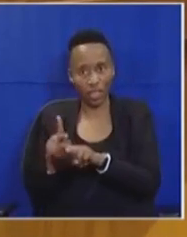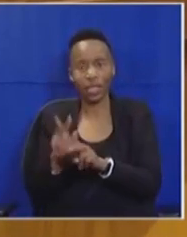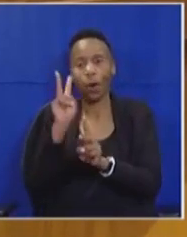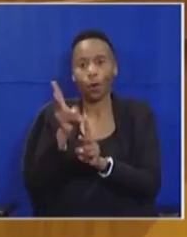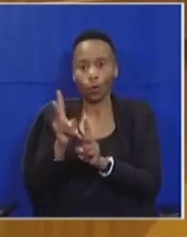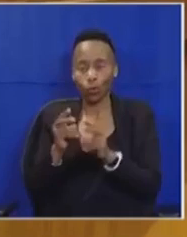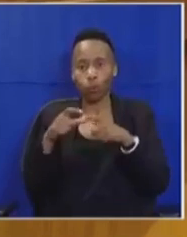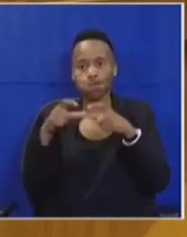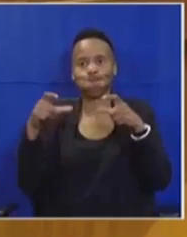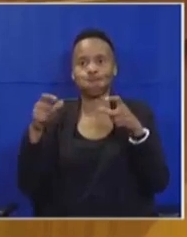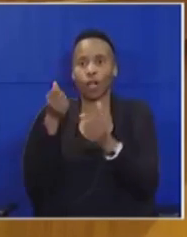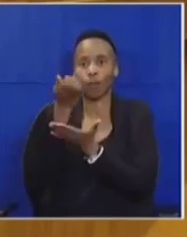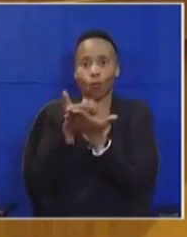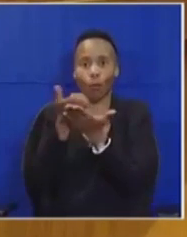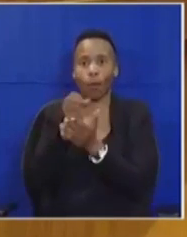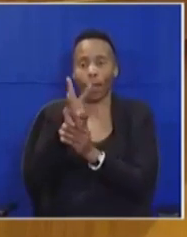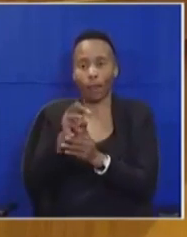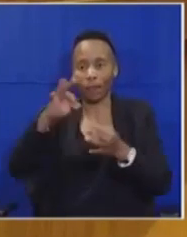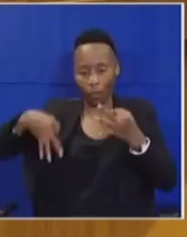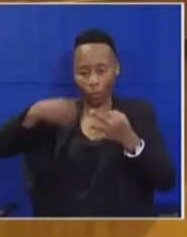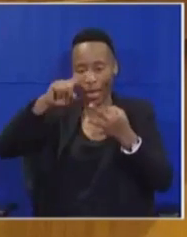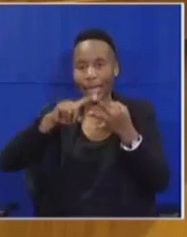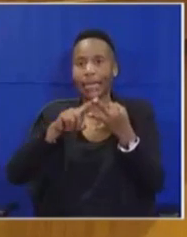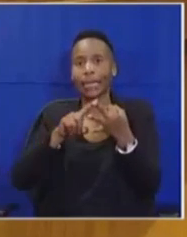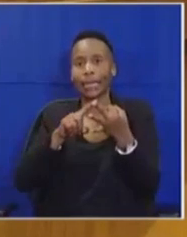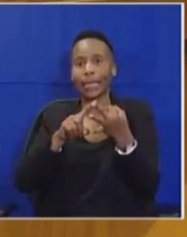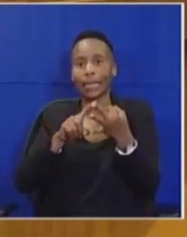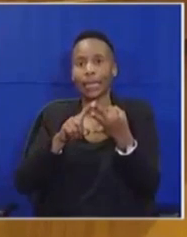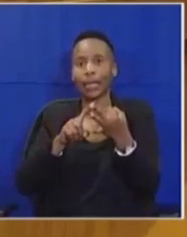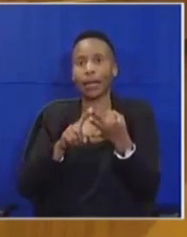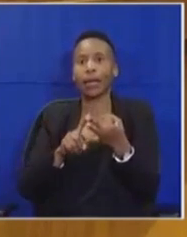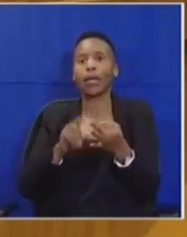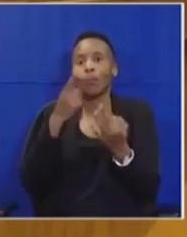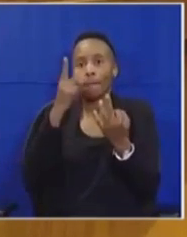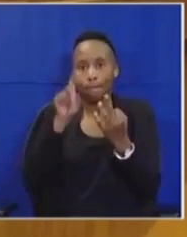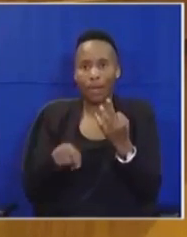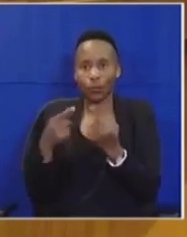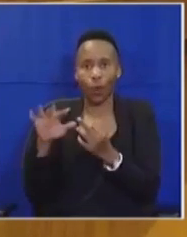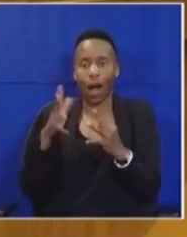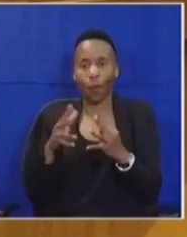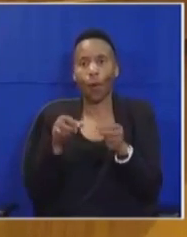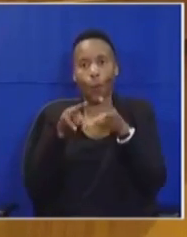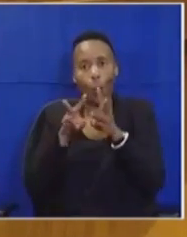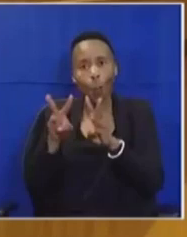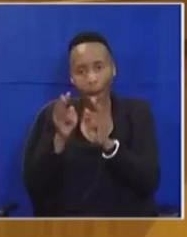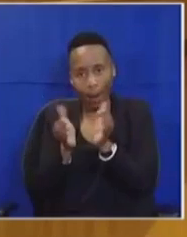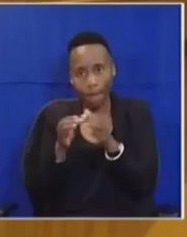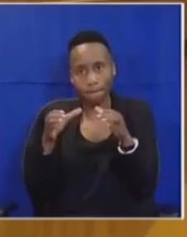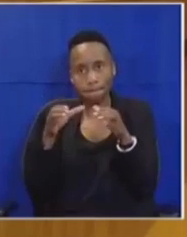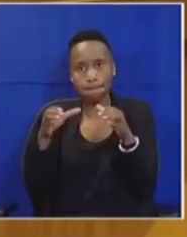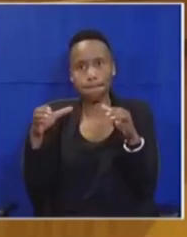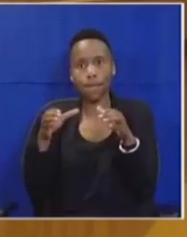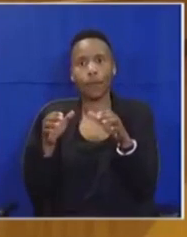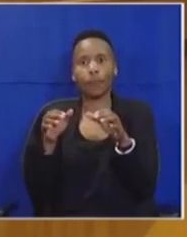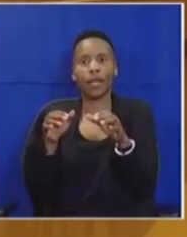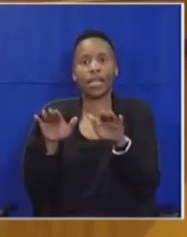our economy. And the third one is that we must do it in a way as to enhance stability